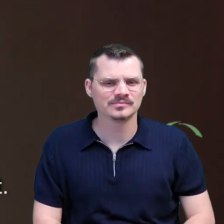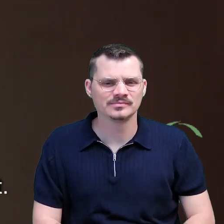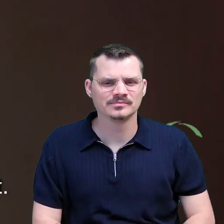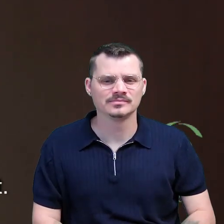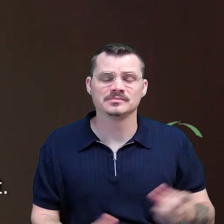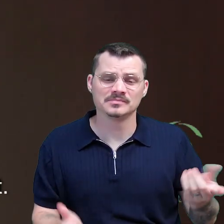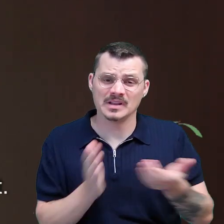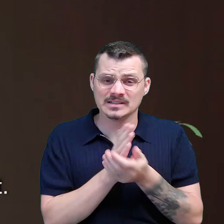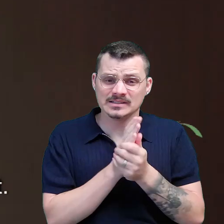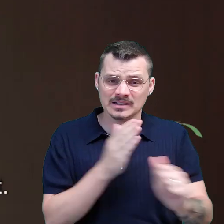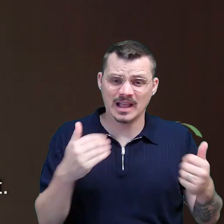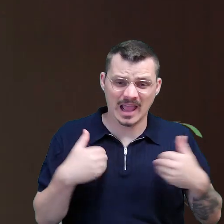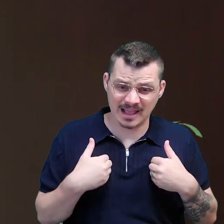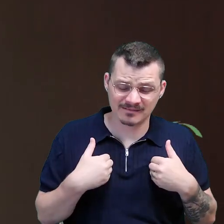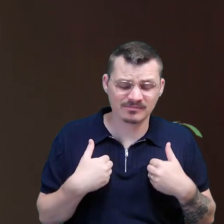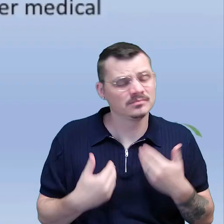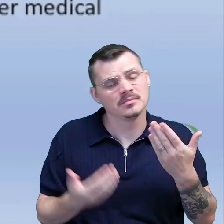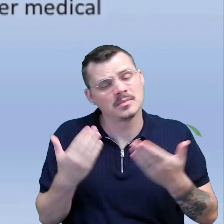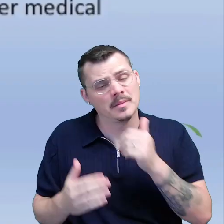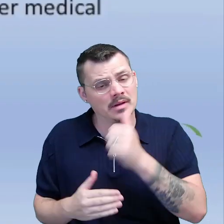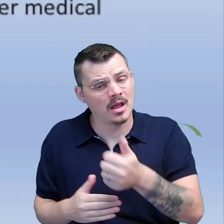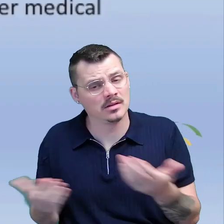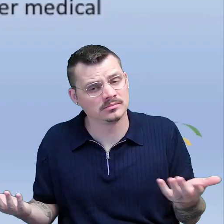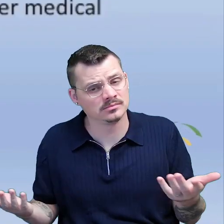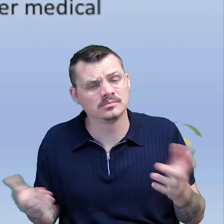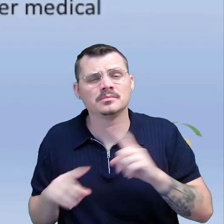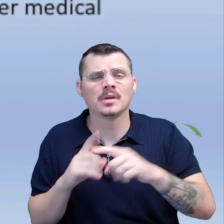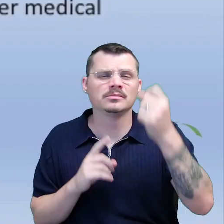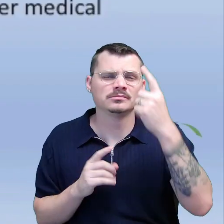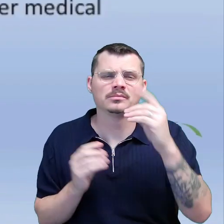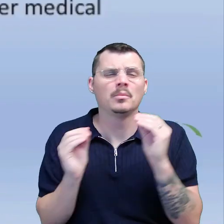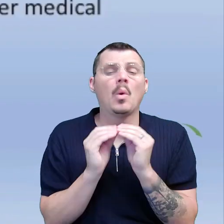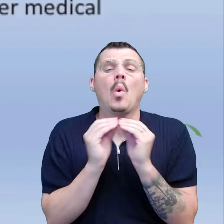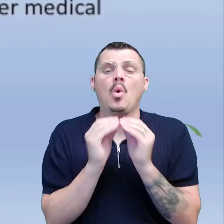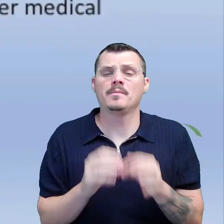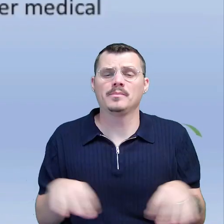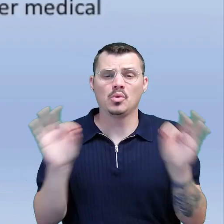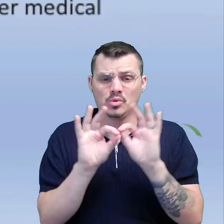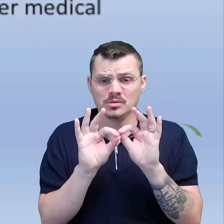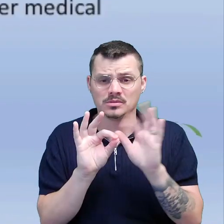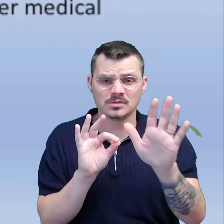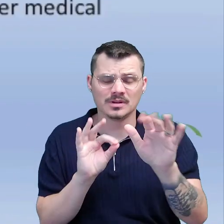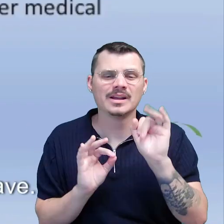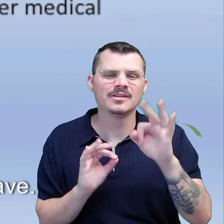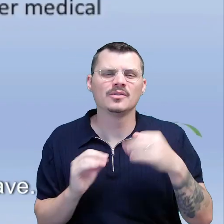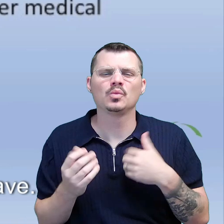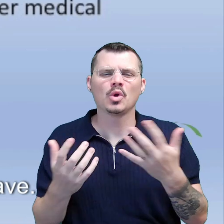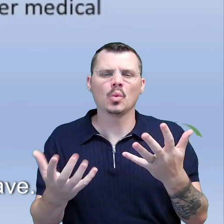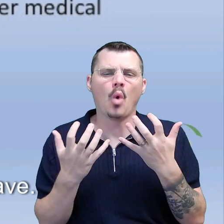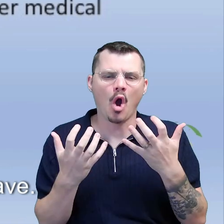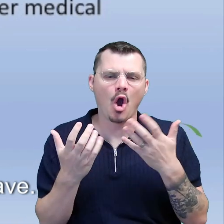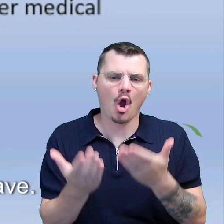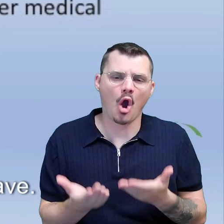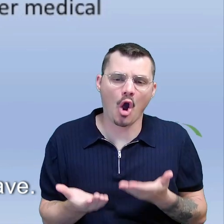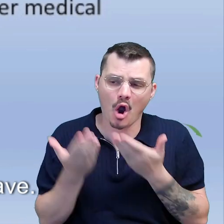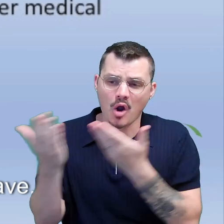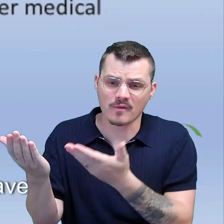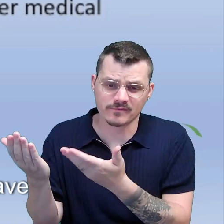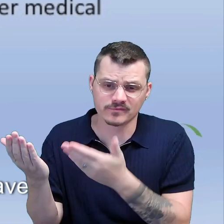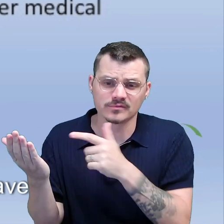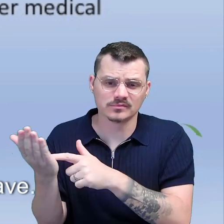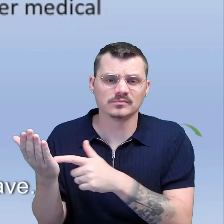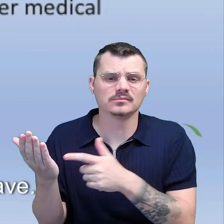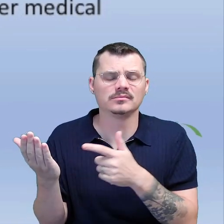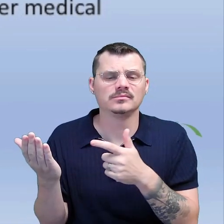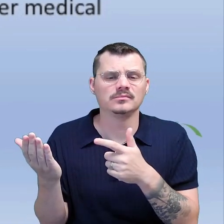They might have skills and they might not. But even more important is if we want to offer a person a formulation